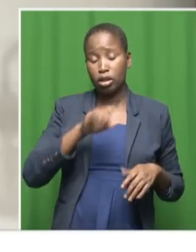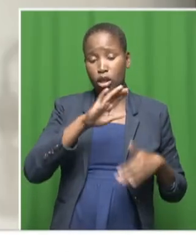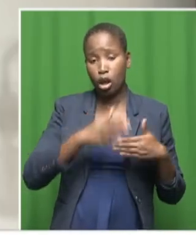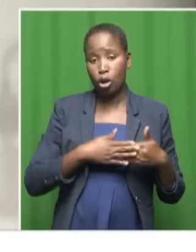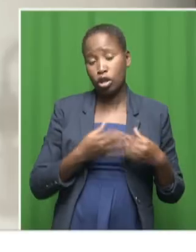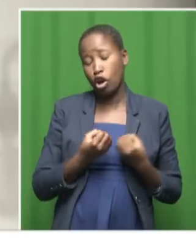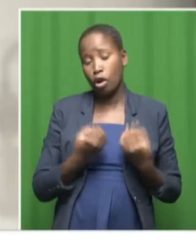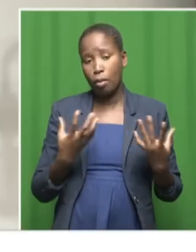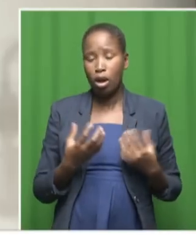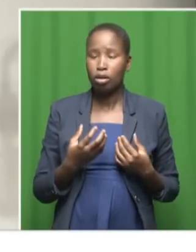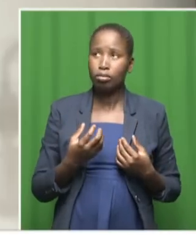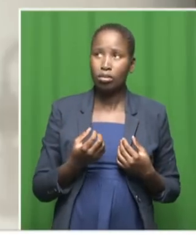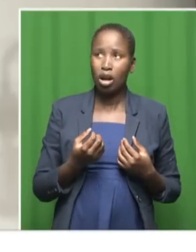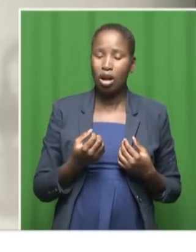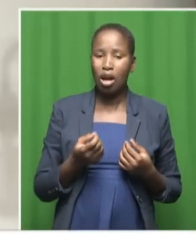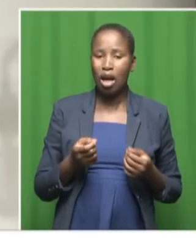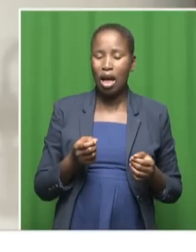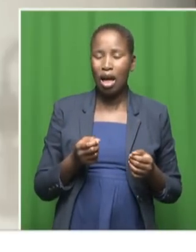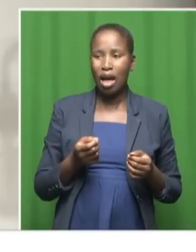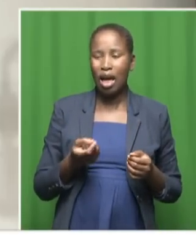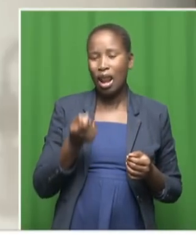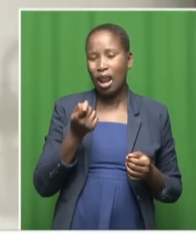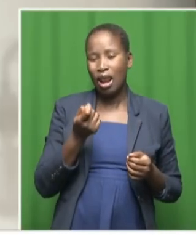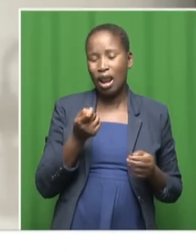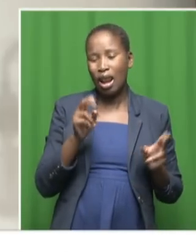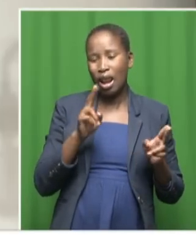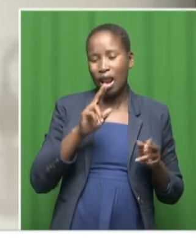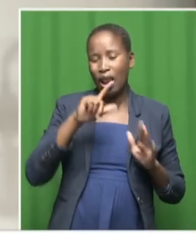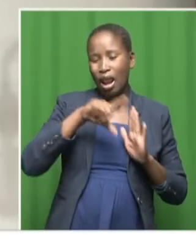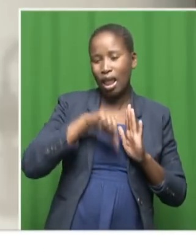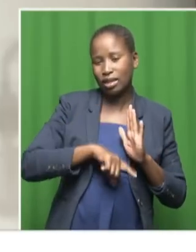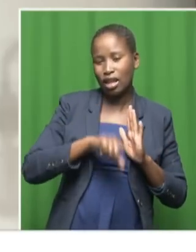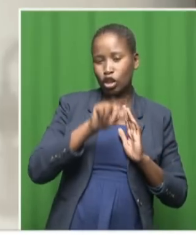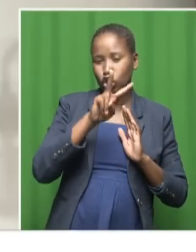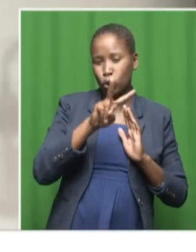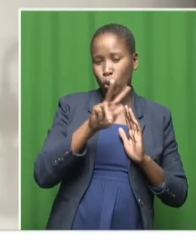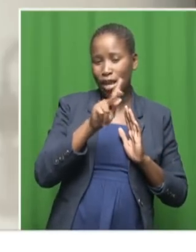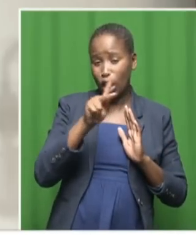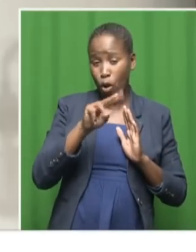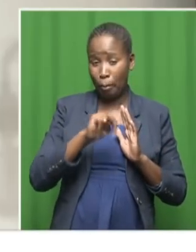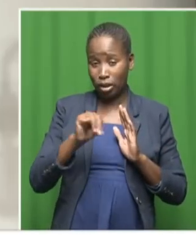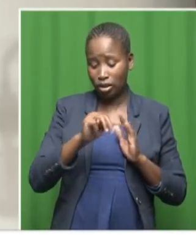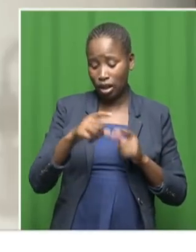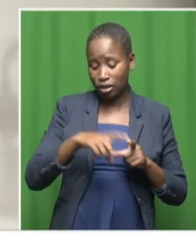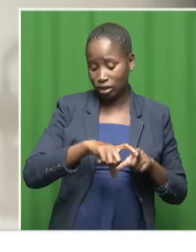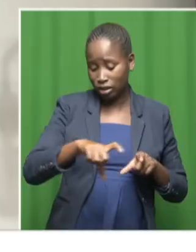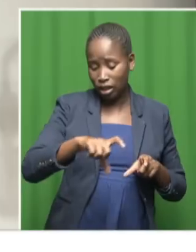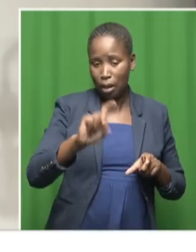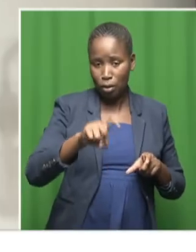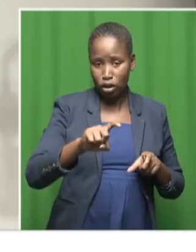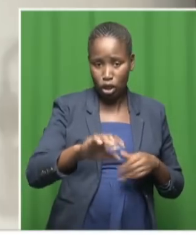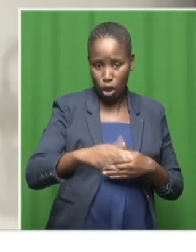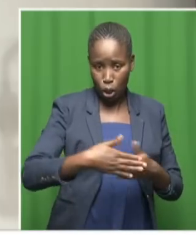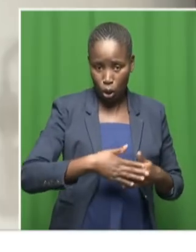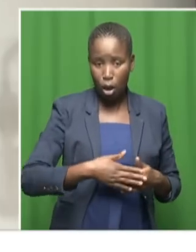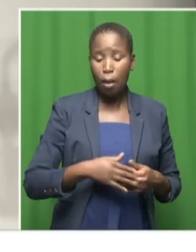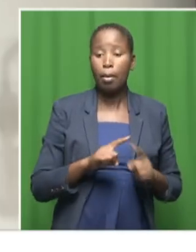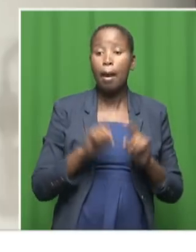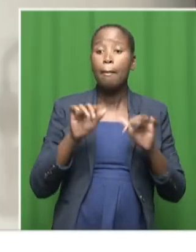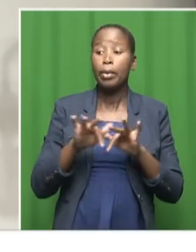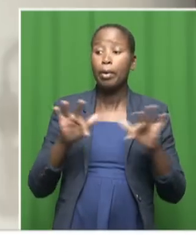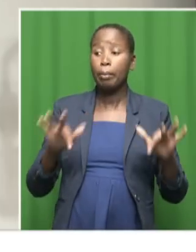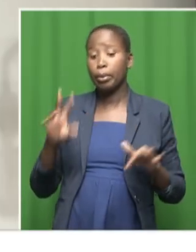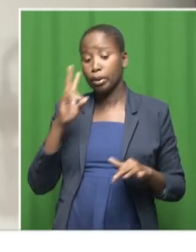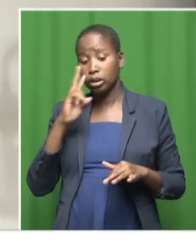probably less than 2 kilometers at any point in time. So most of the beautiful coastline that people see in Cape